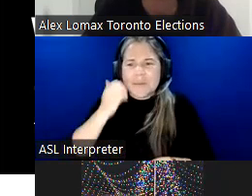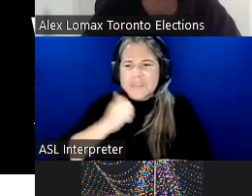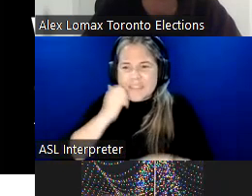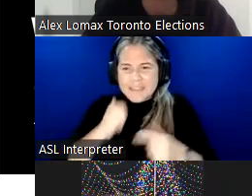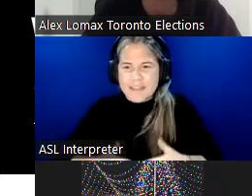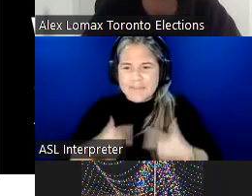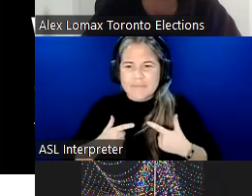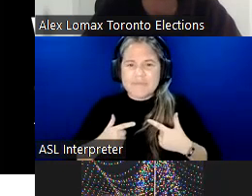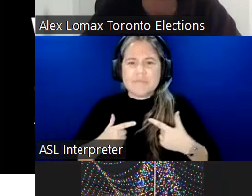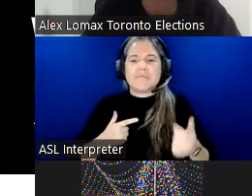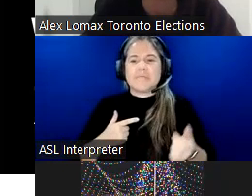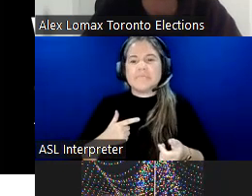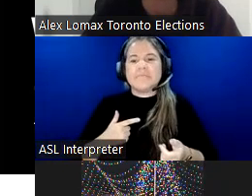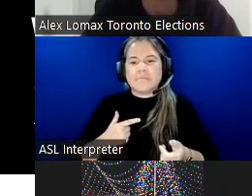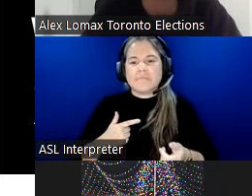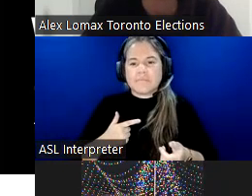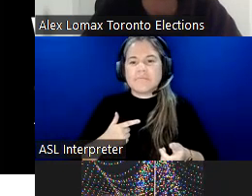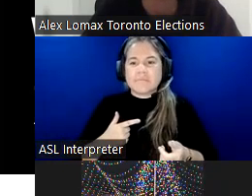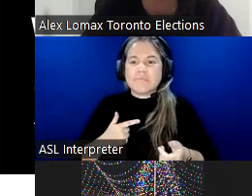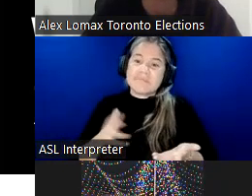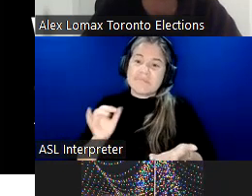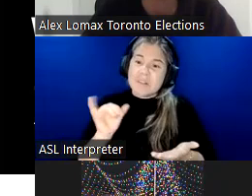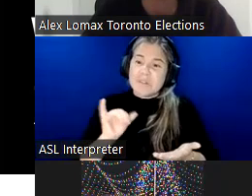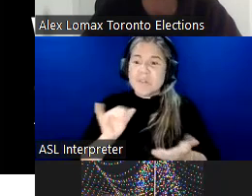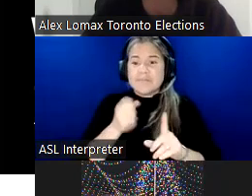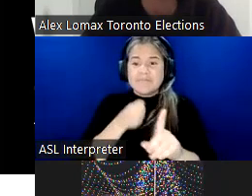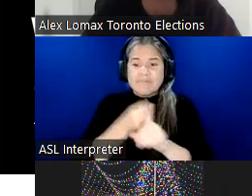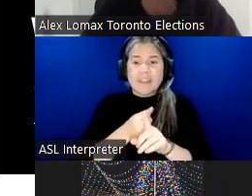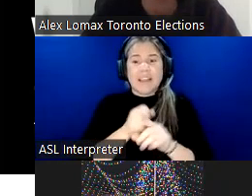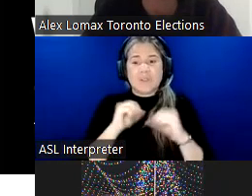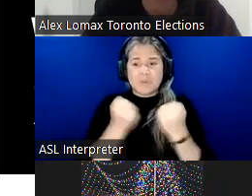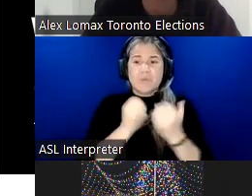really affects areas around equity and social justice.